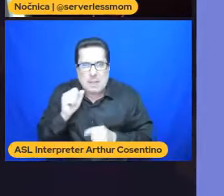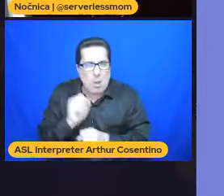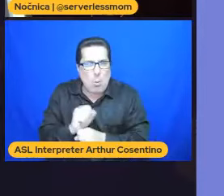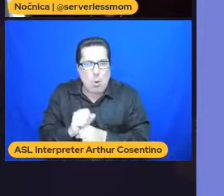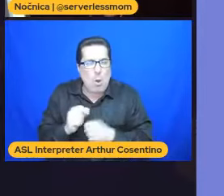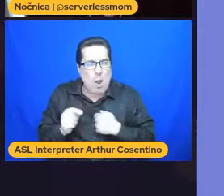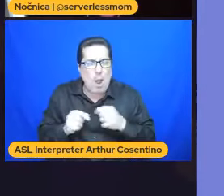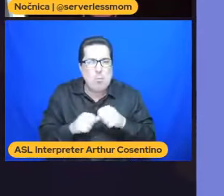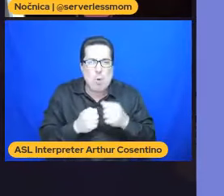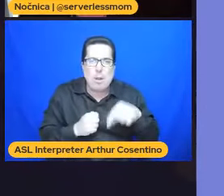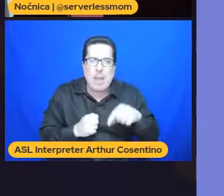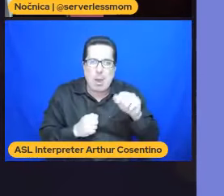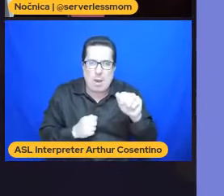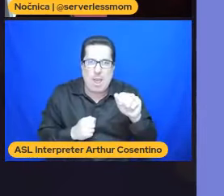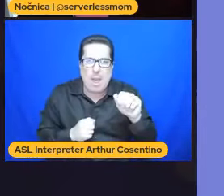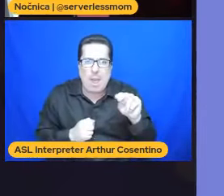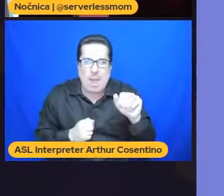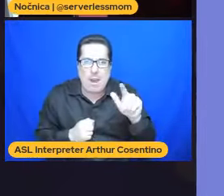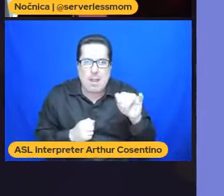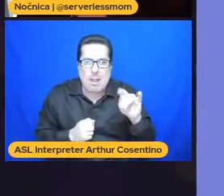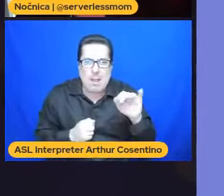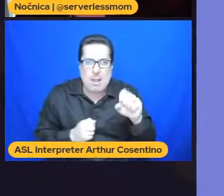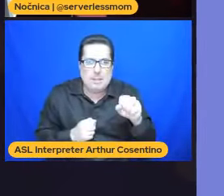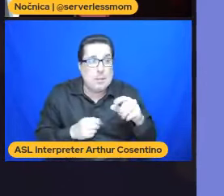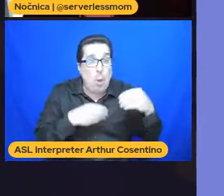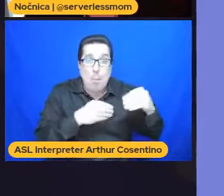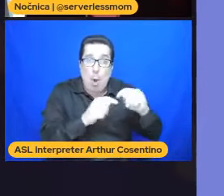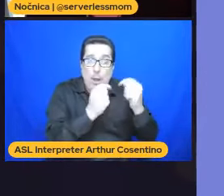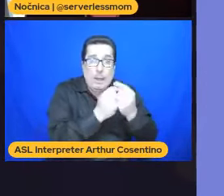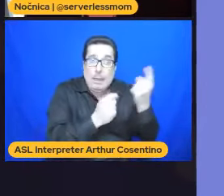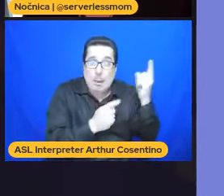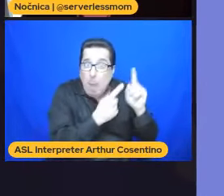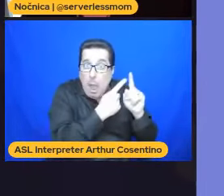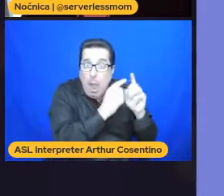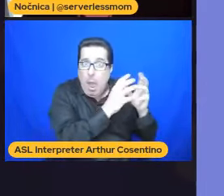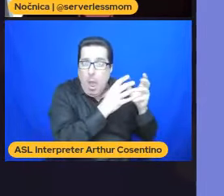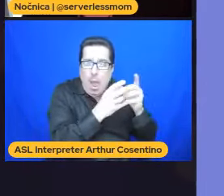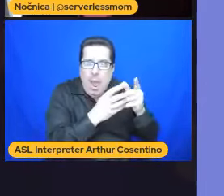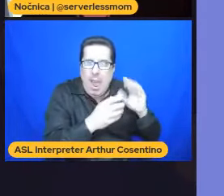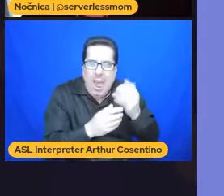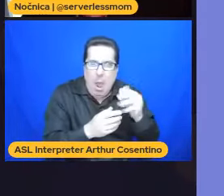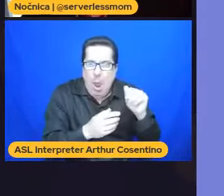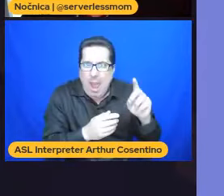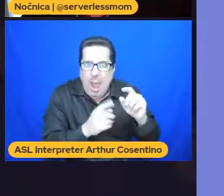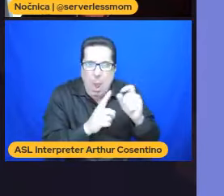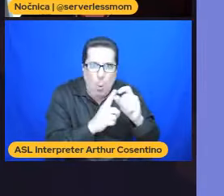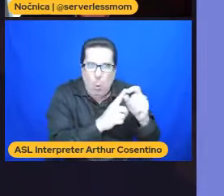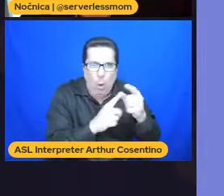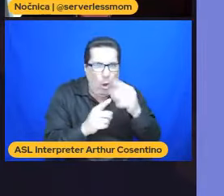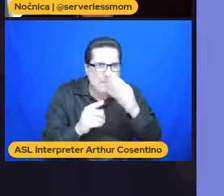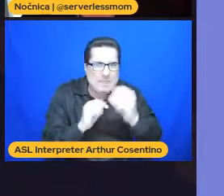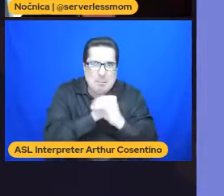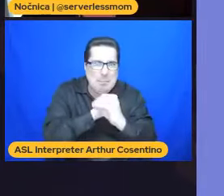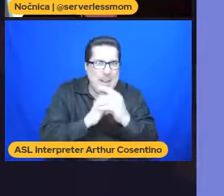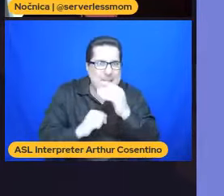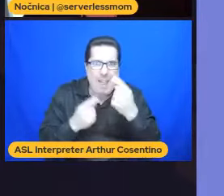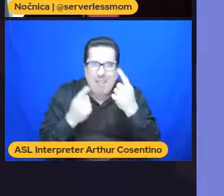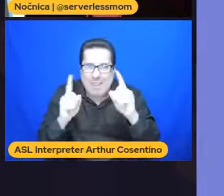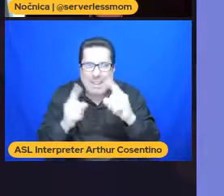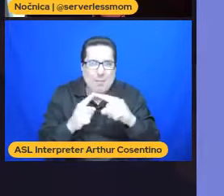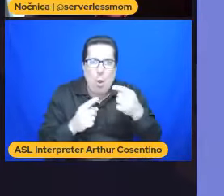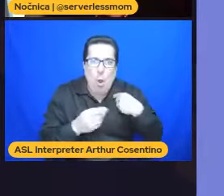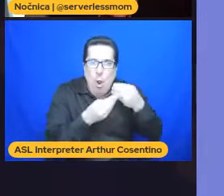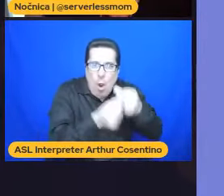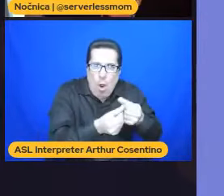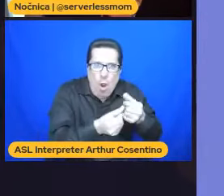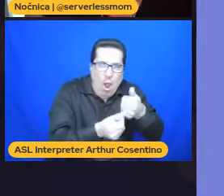So instead of a marketing team running around and saying, oh my gosh, our AdWords are suddenly ineffective, or we need to spend more money over here, we said,